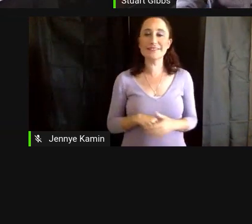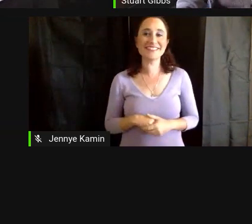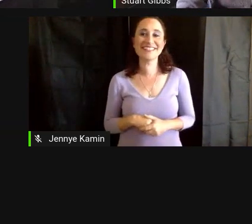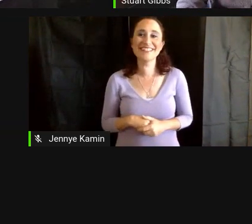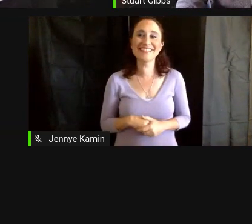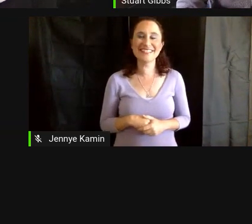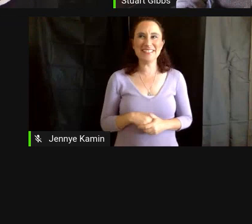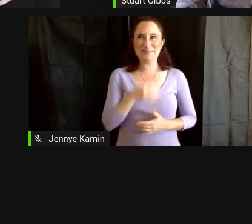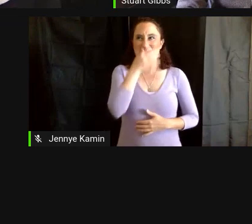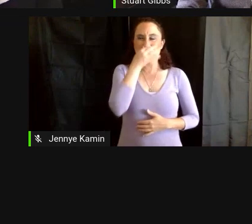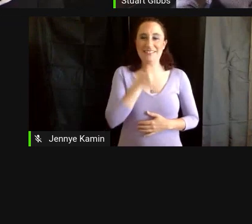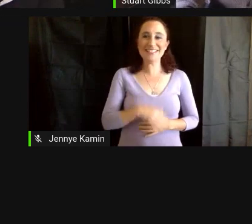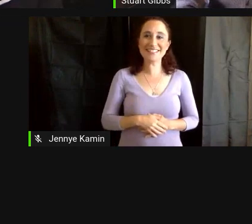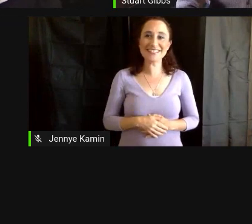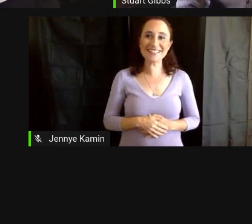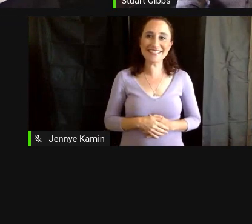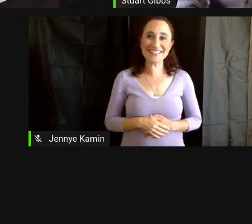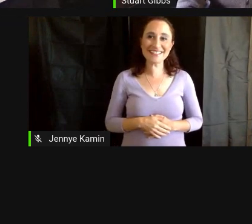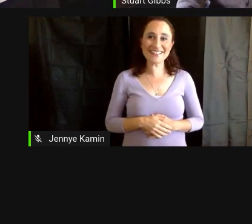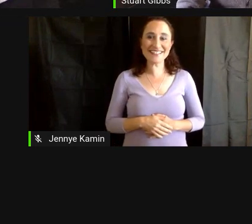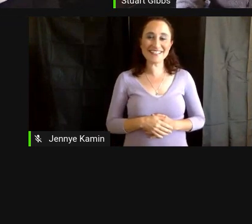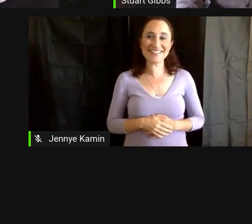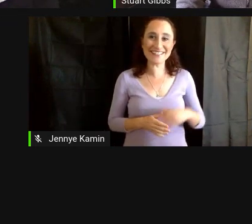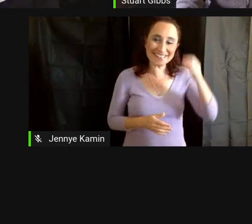being in your house makes it funky, Max.